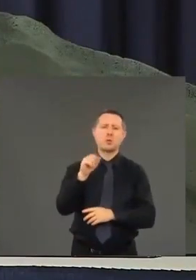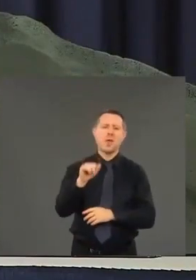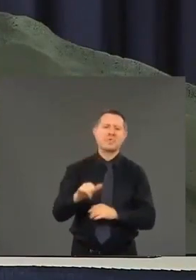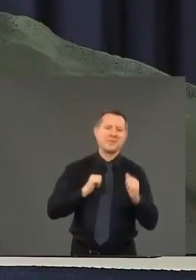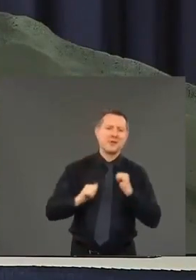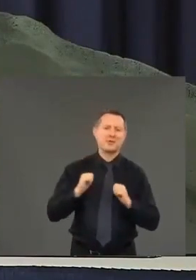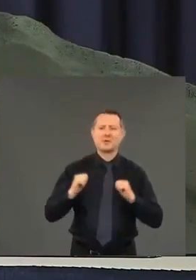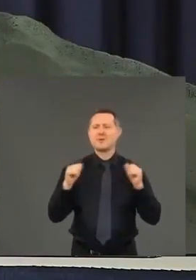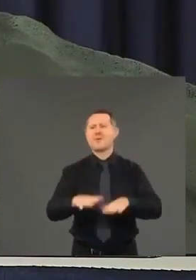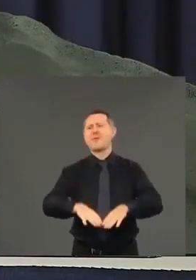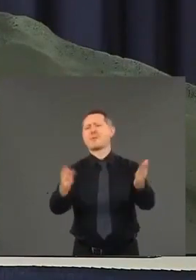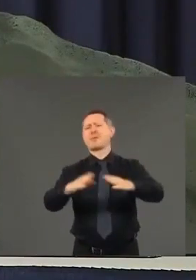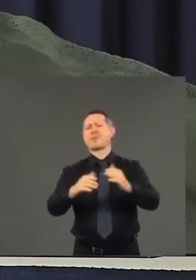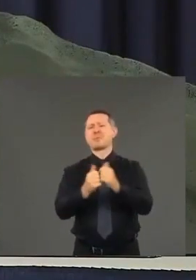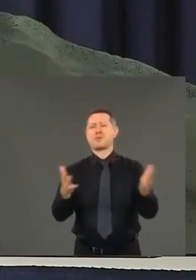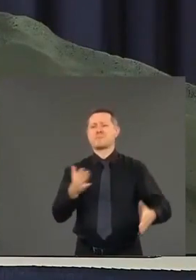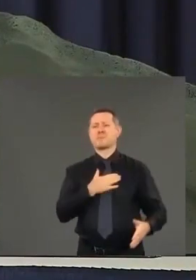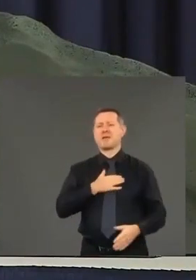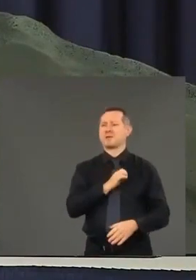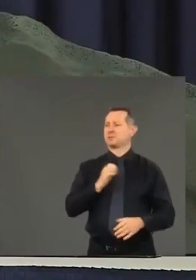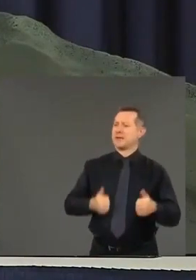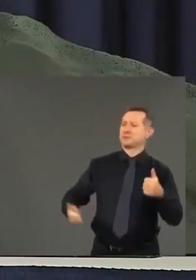automatically reopens.